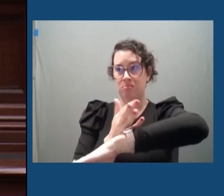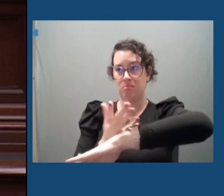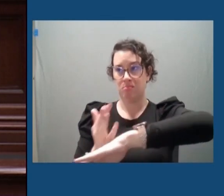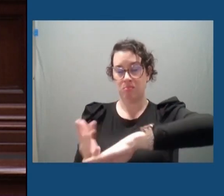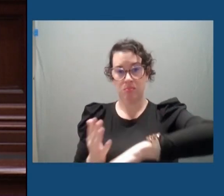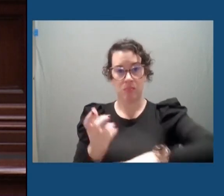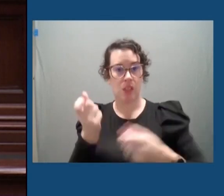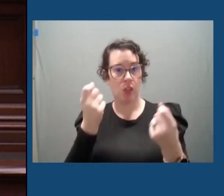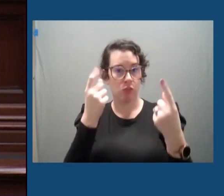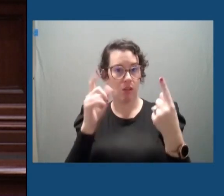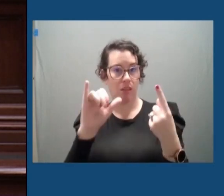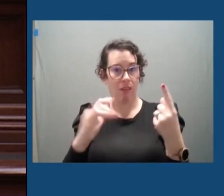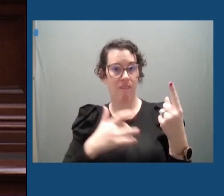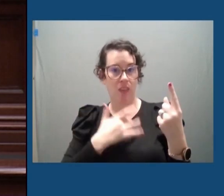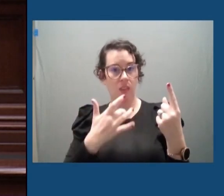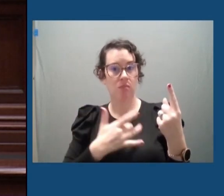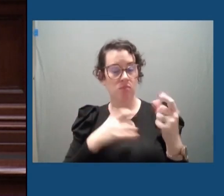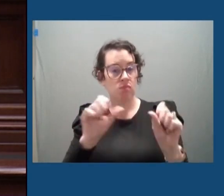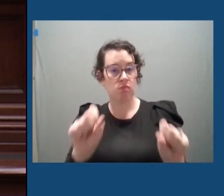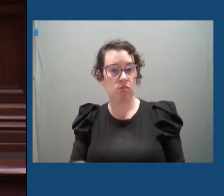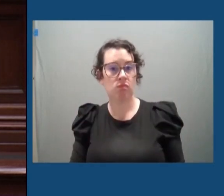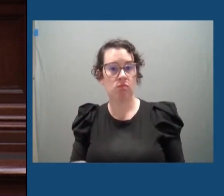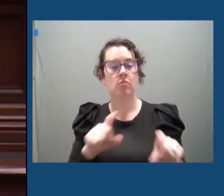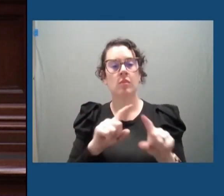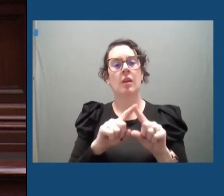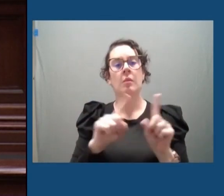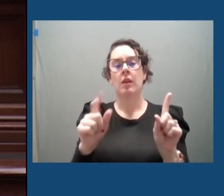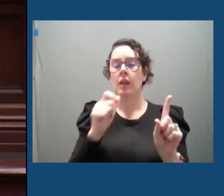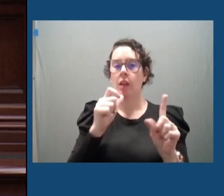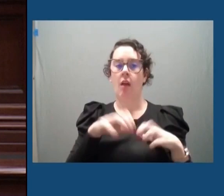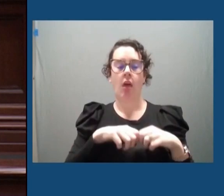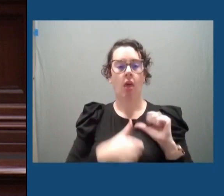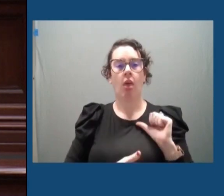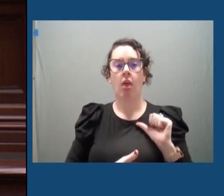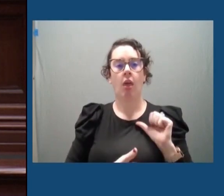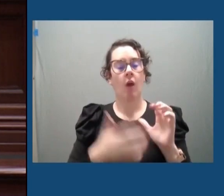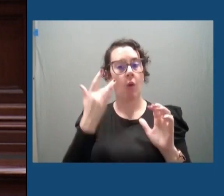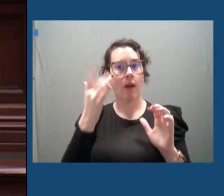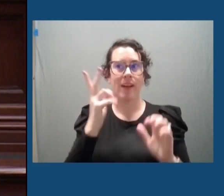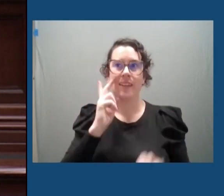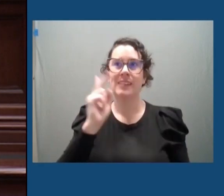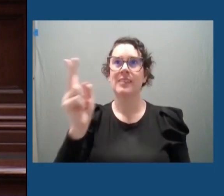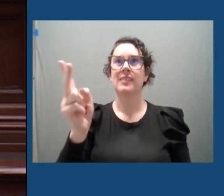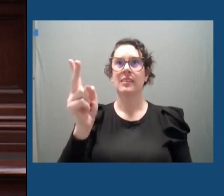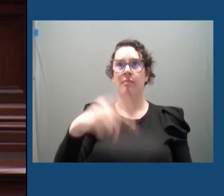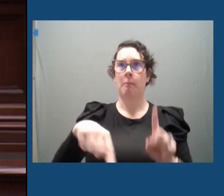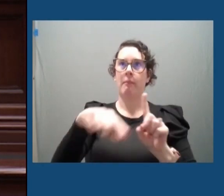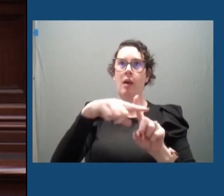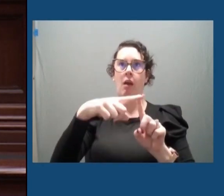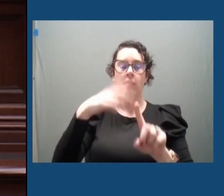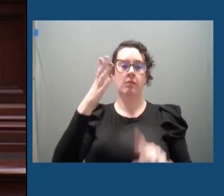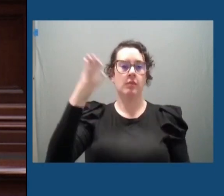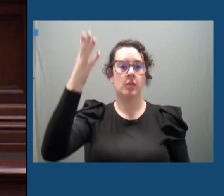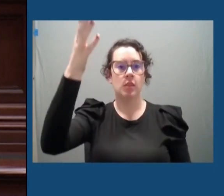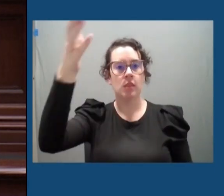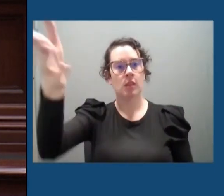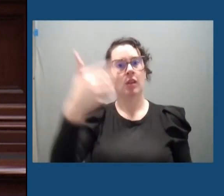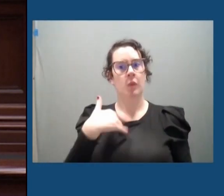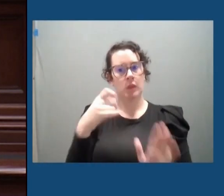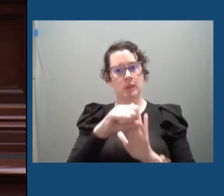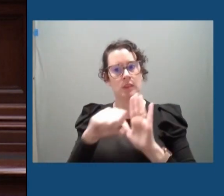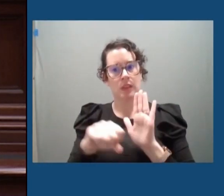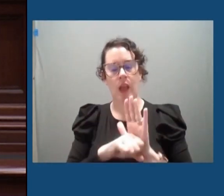But I don't despair, because I see light on the horizon. We are a state where resiliency runs in our